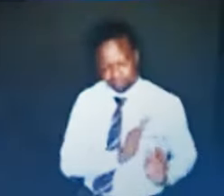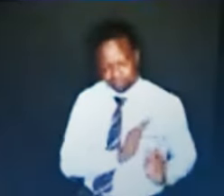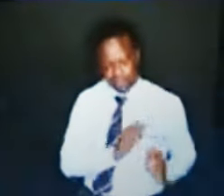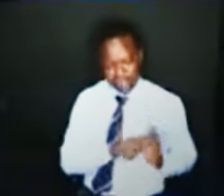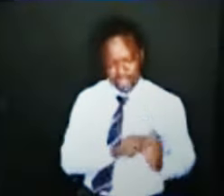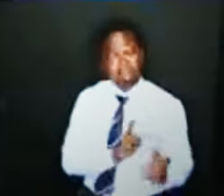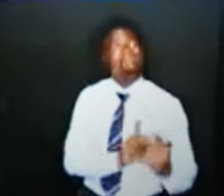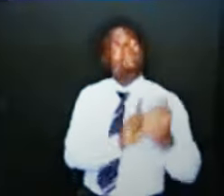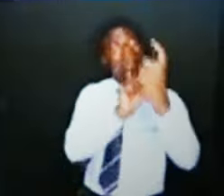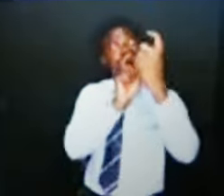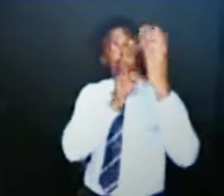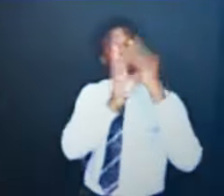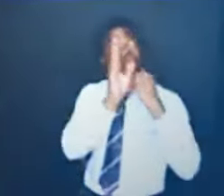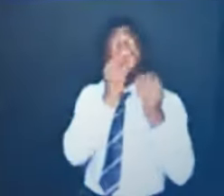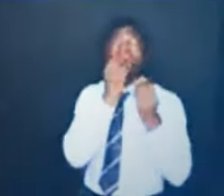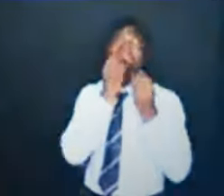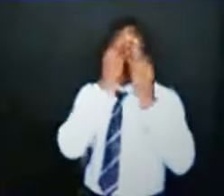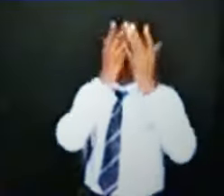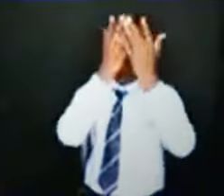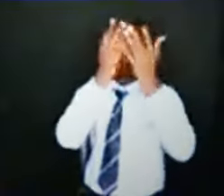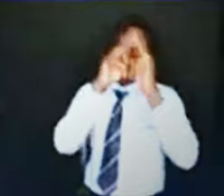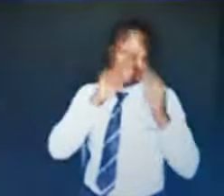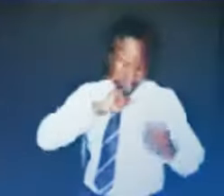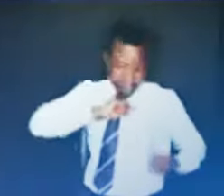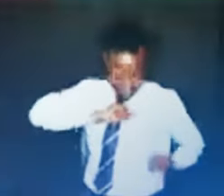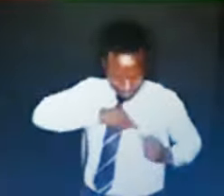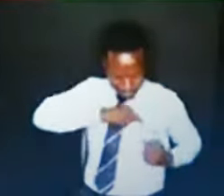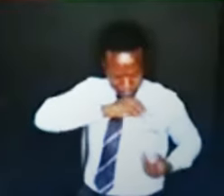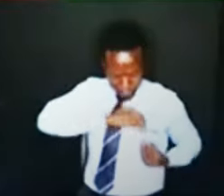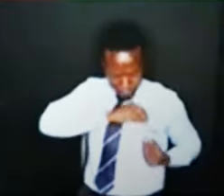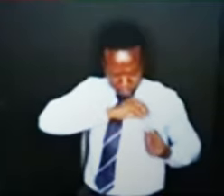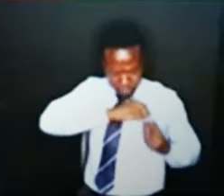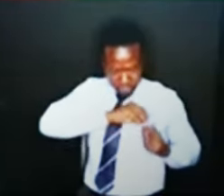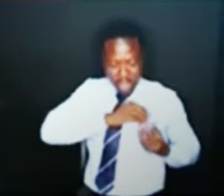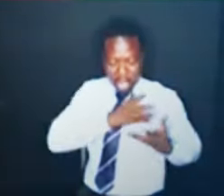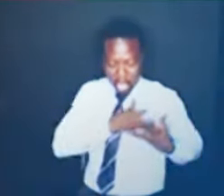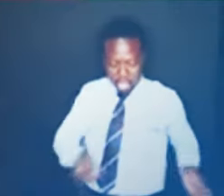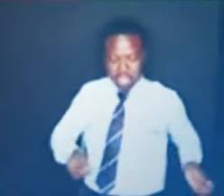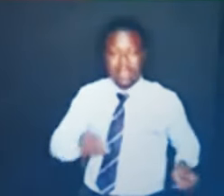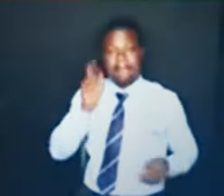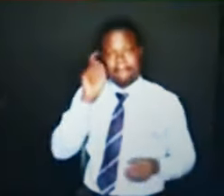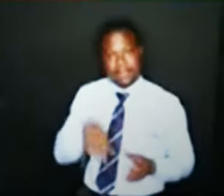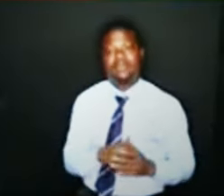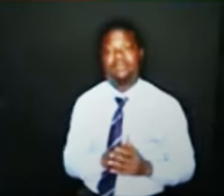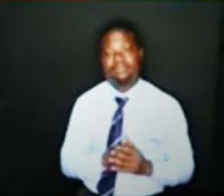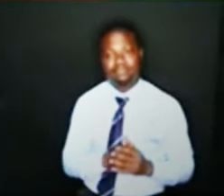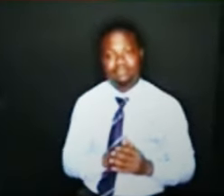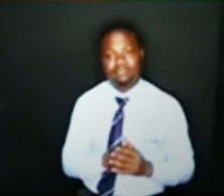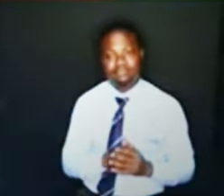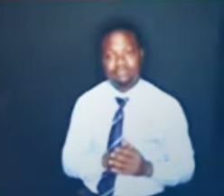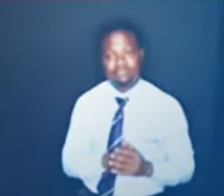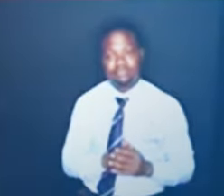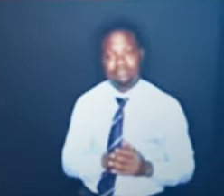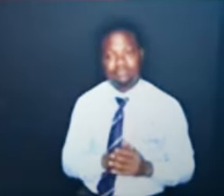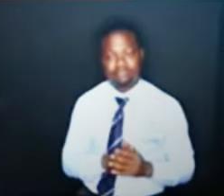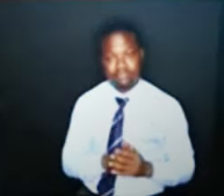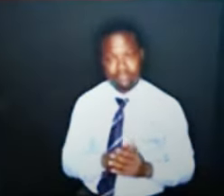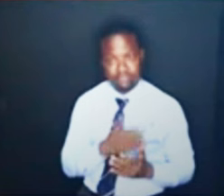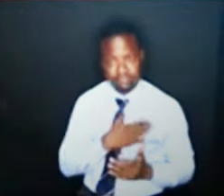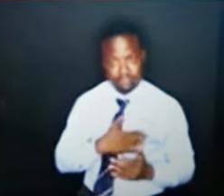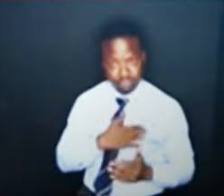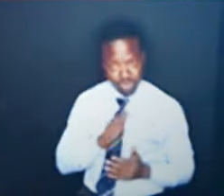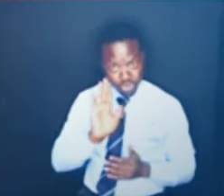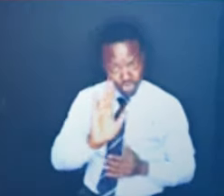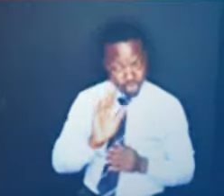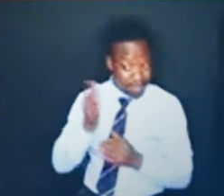oni urade nko edi ho nko and let go the bitter feeling na yi ya odi e no efri omu I hope you are